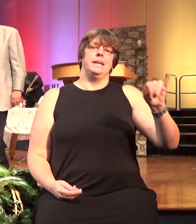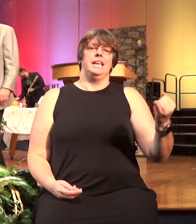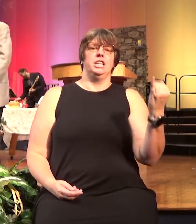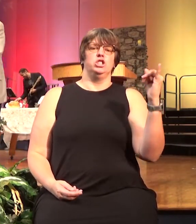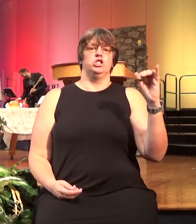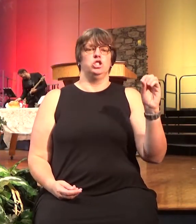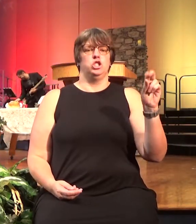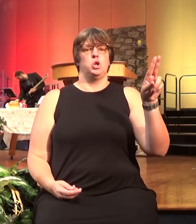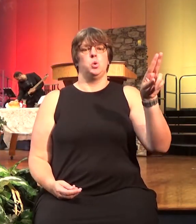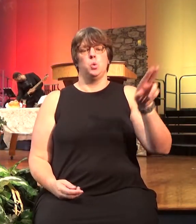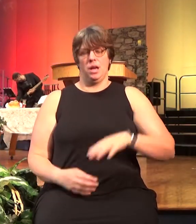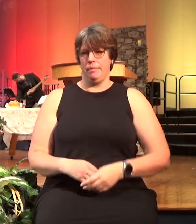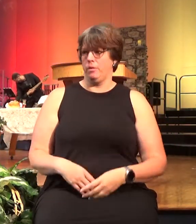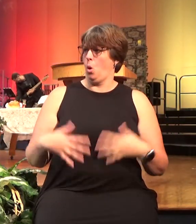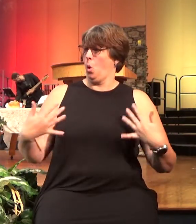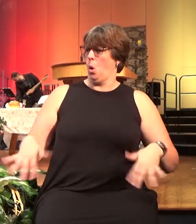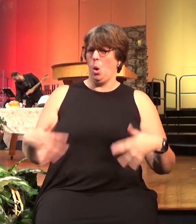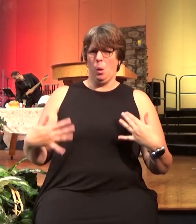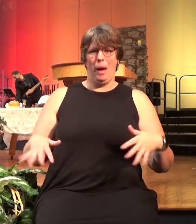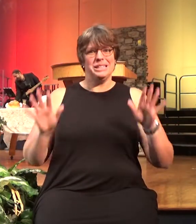one love,